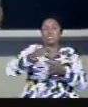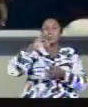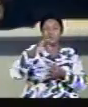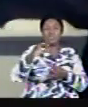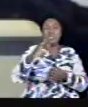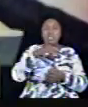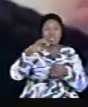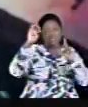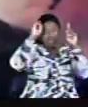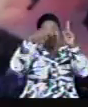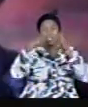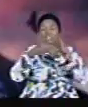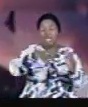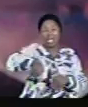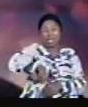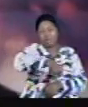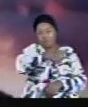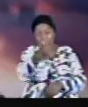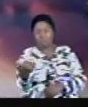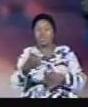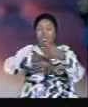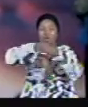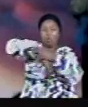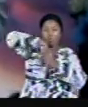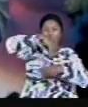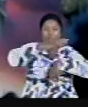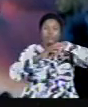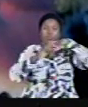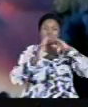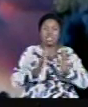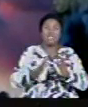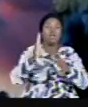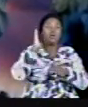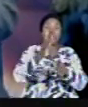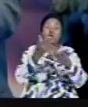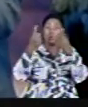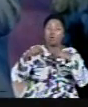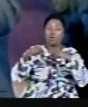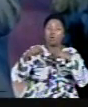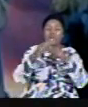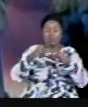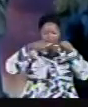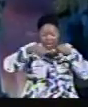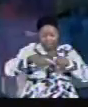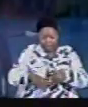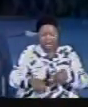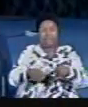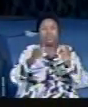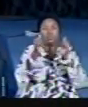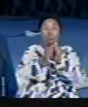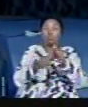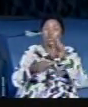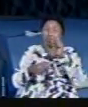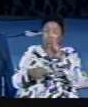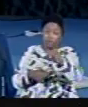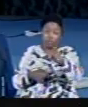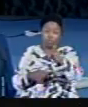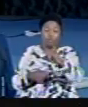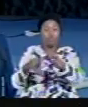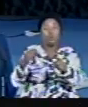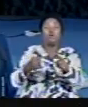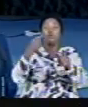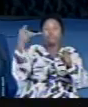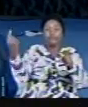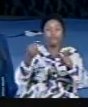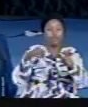another comforter will come and he will abide with you forever.